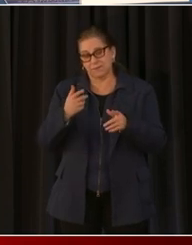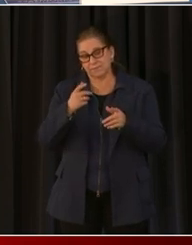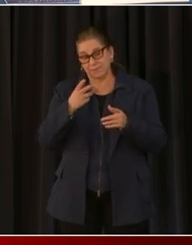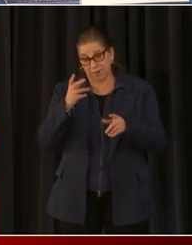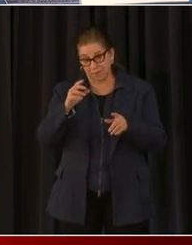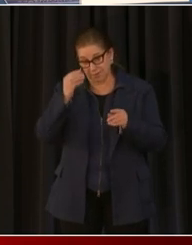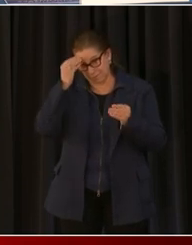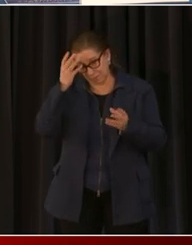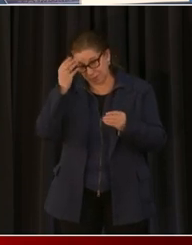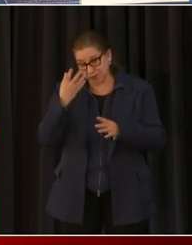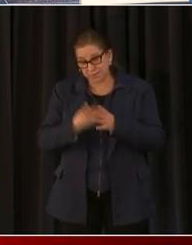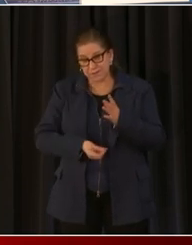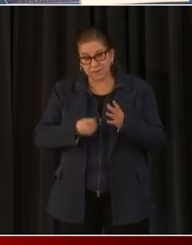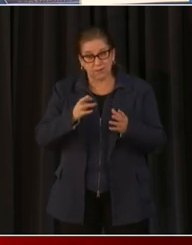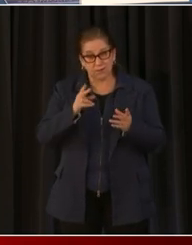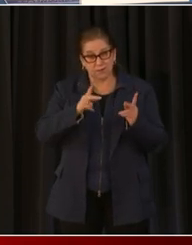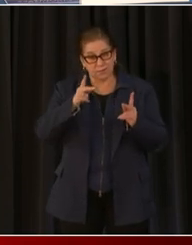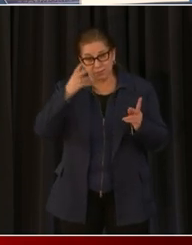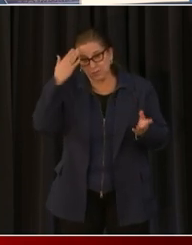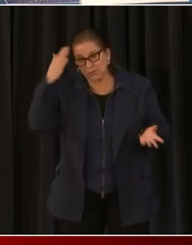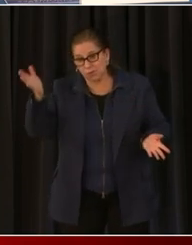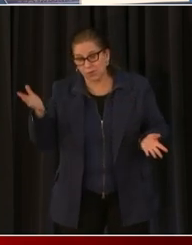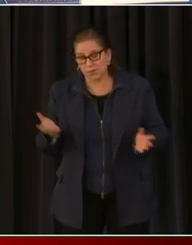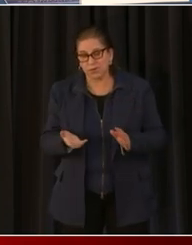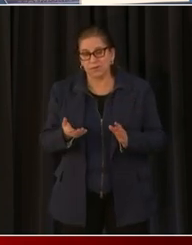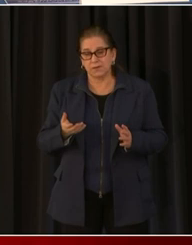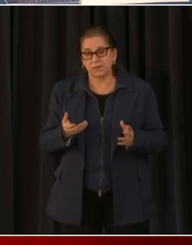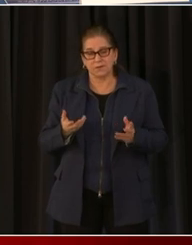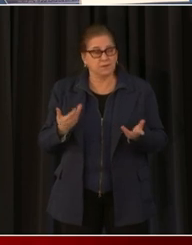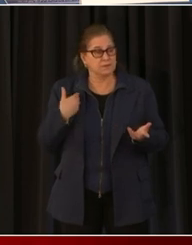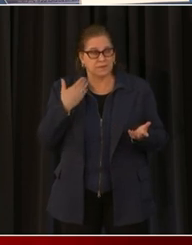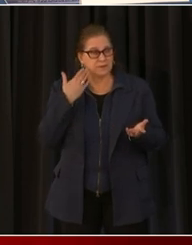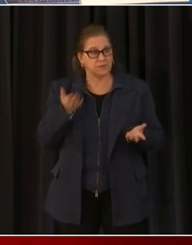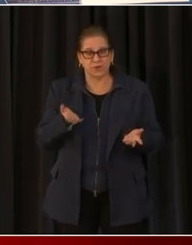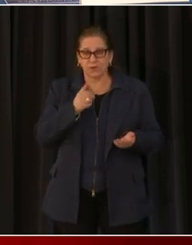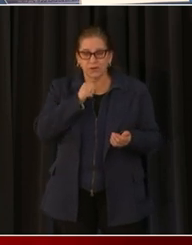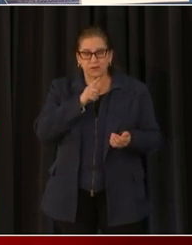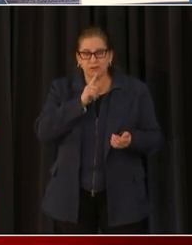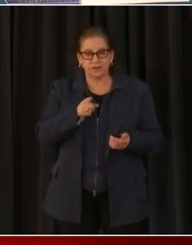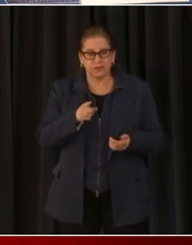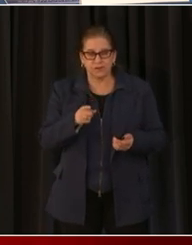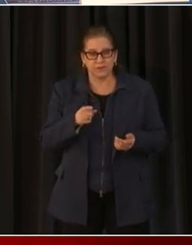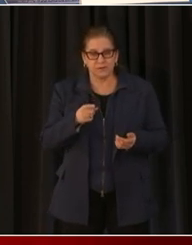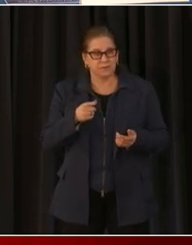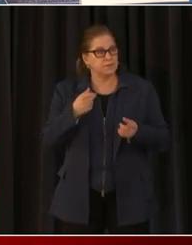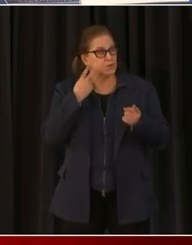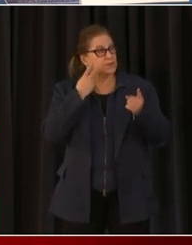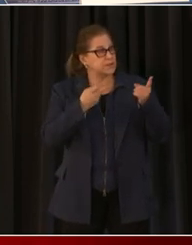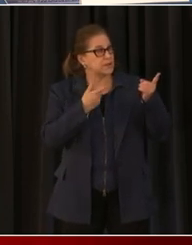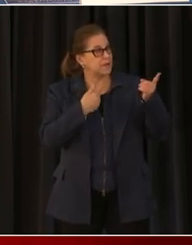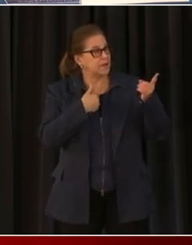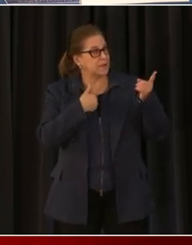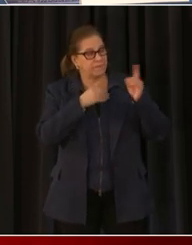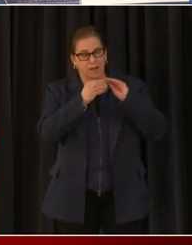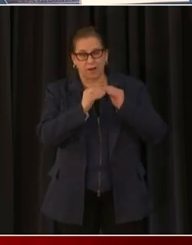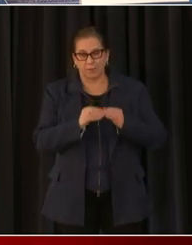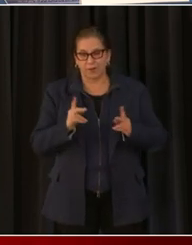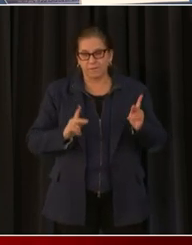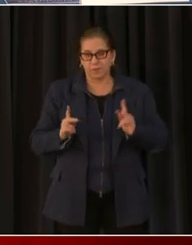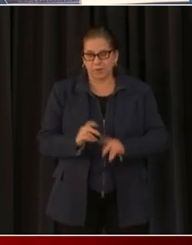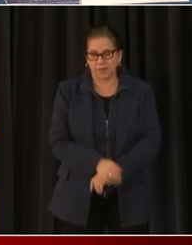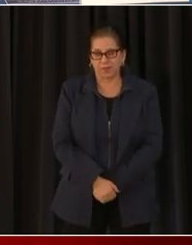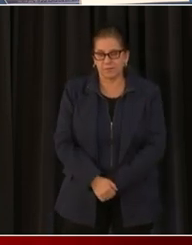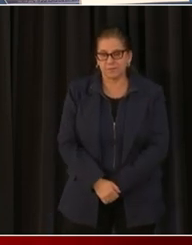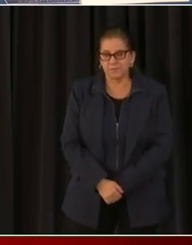other category still seems to be over-documented or overused. But you can see here how vaccines have